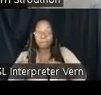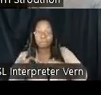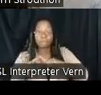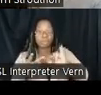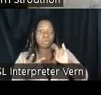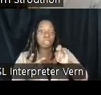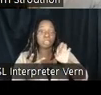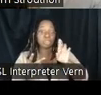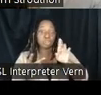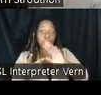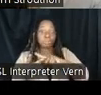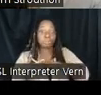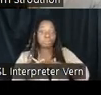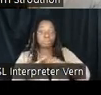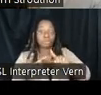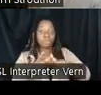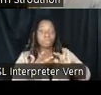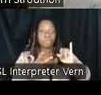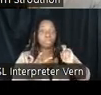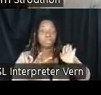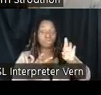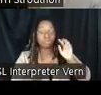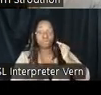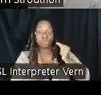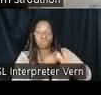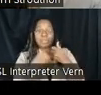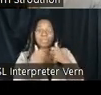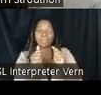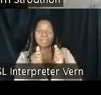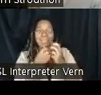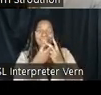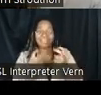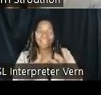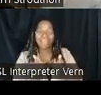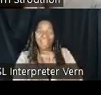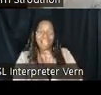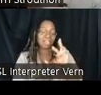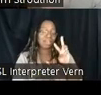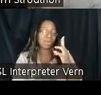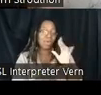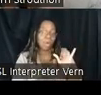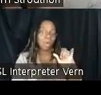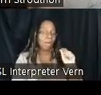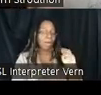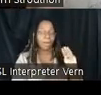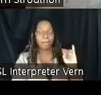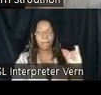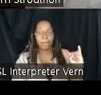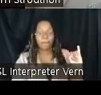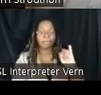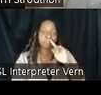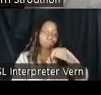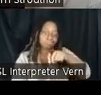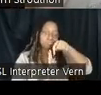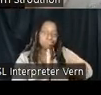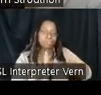intergenerational. And all of those intersect in the question of why am I? And all of those are deeply seeped in the social cultural